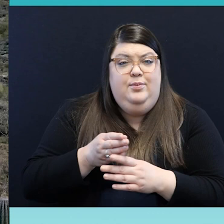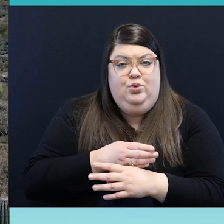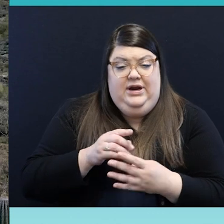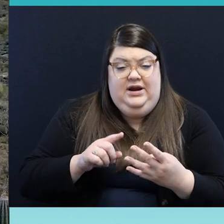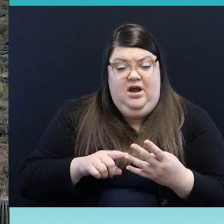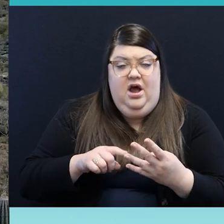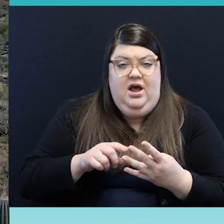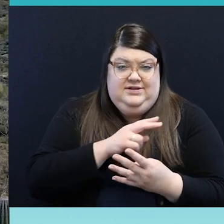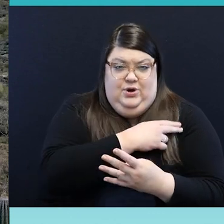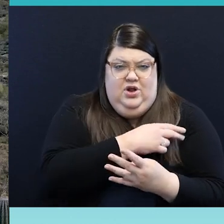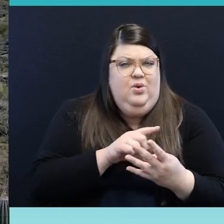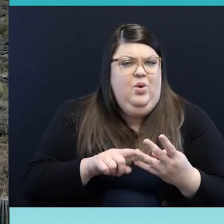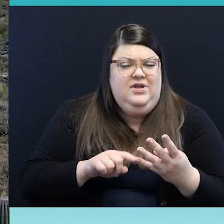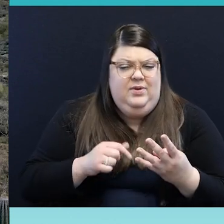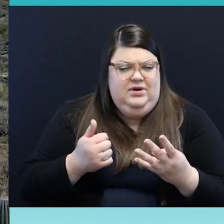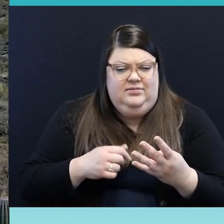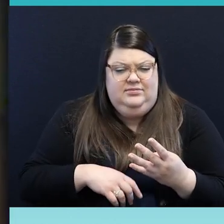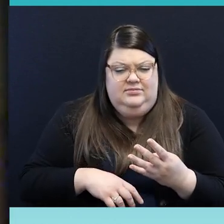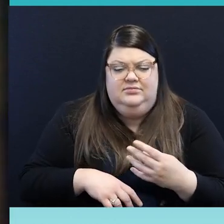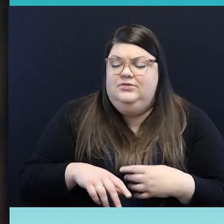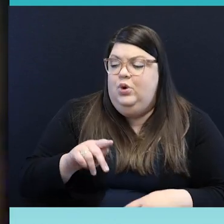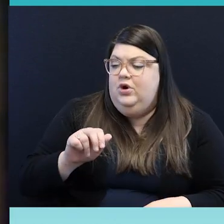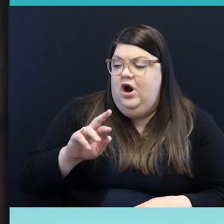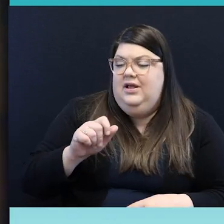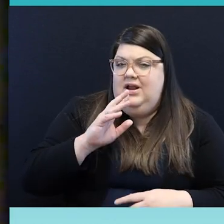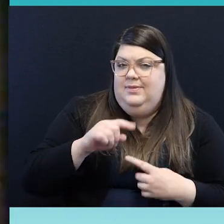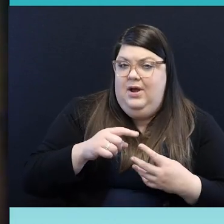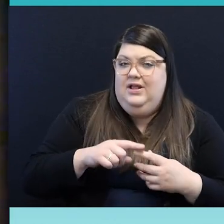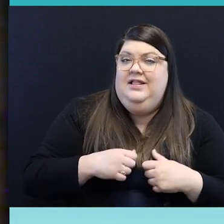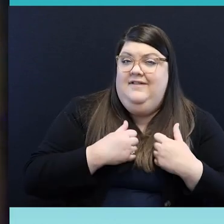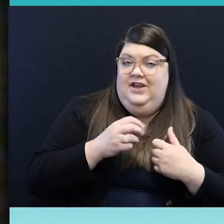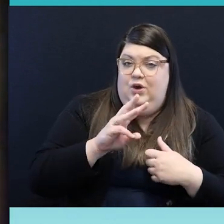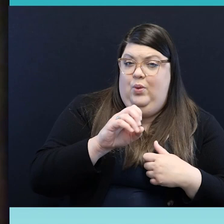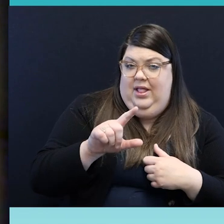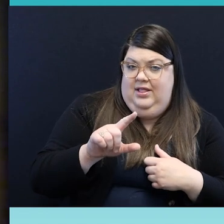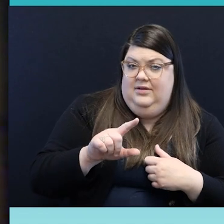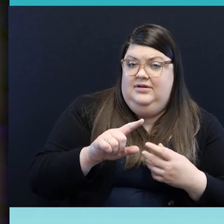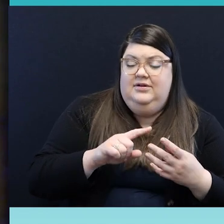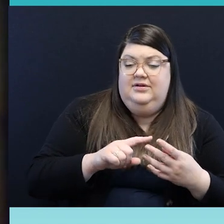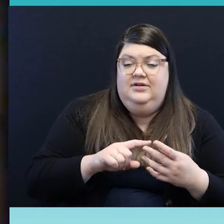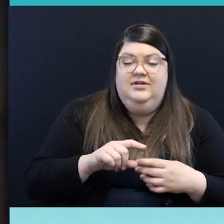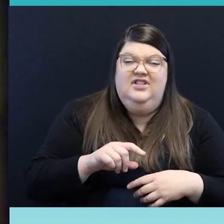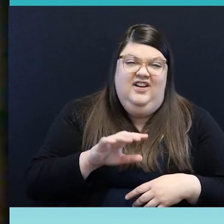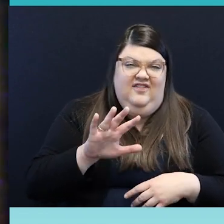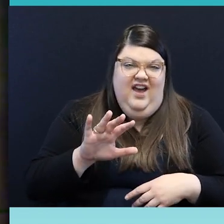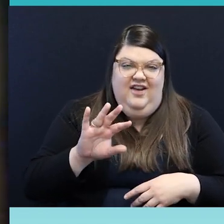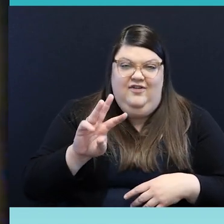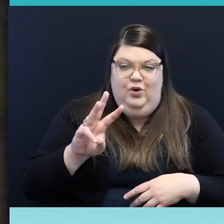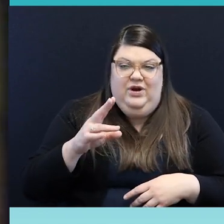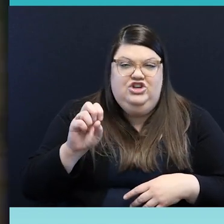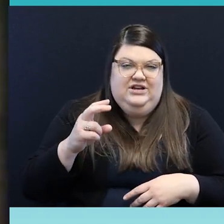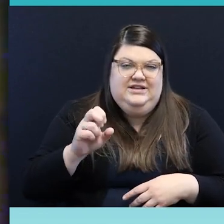directive. What were the other ones? So Carla talked about the living will, and five wishes is a living